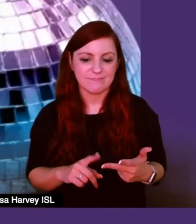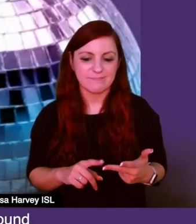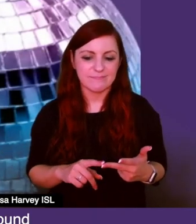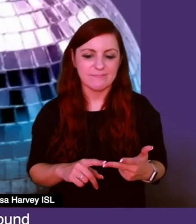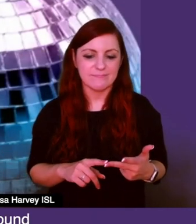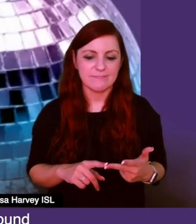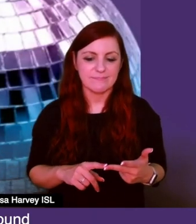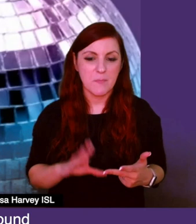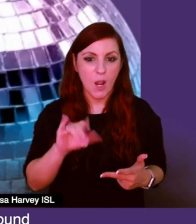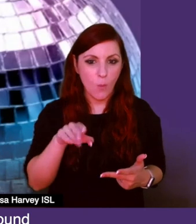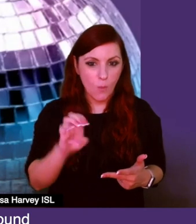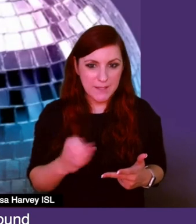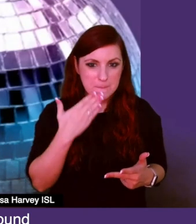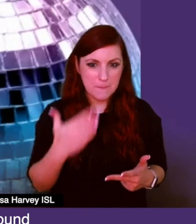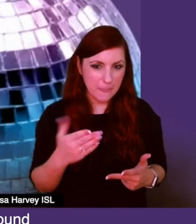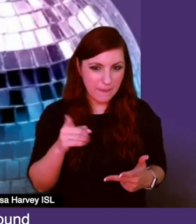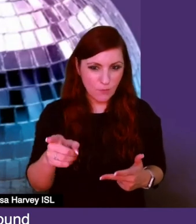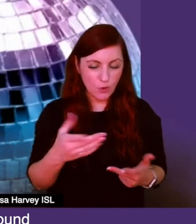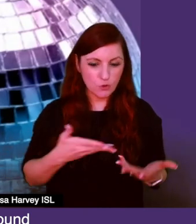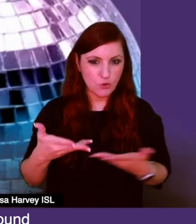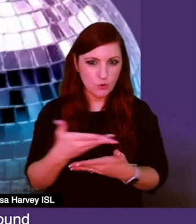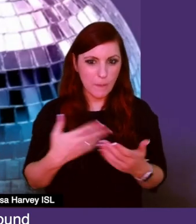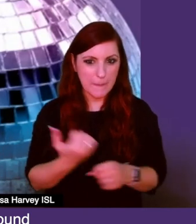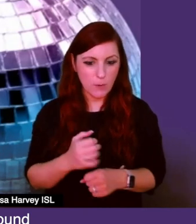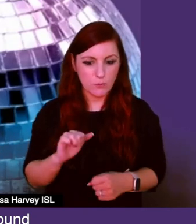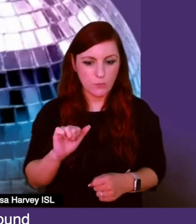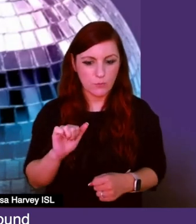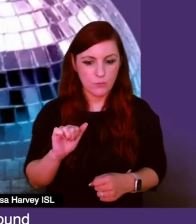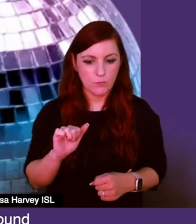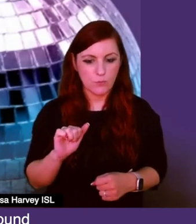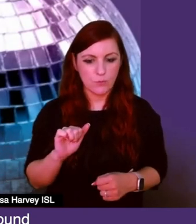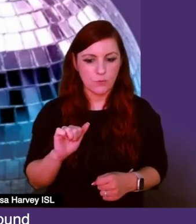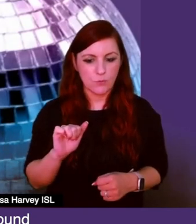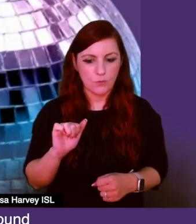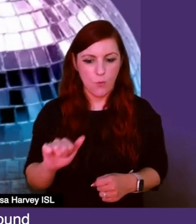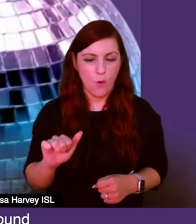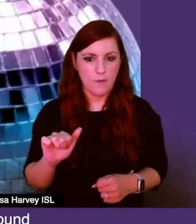amazing. And Louise, thank you for talking about it. And